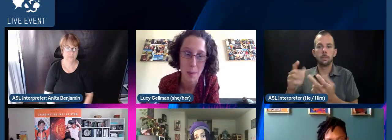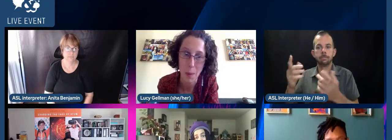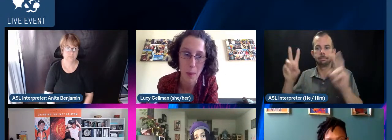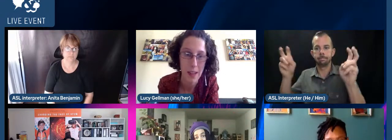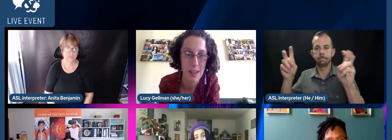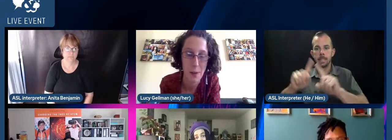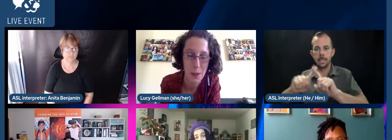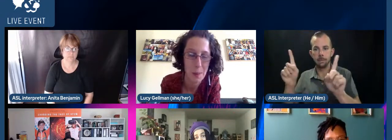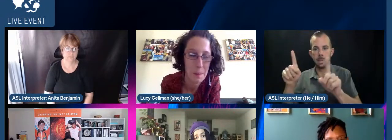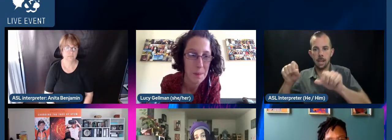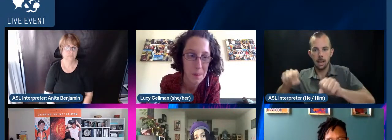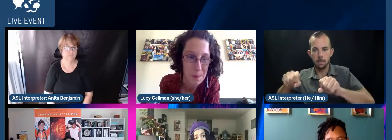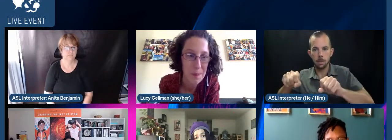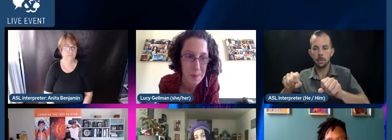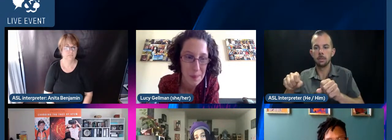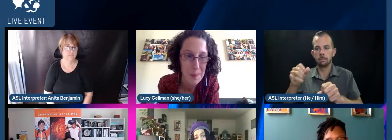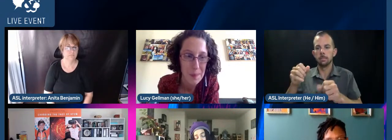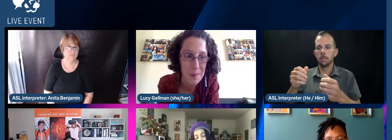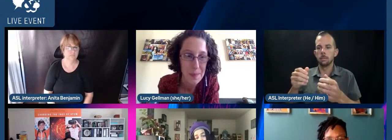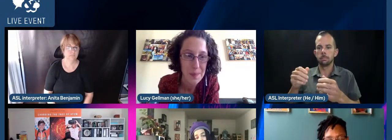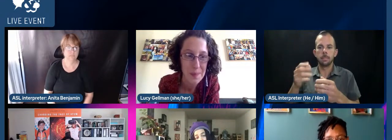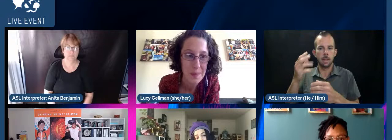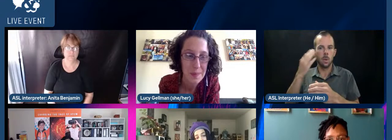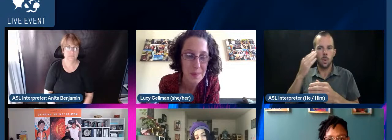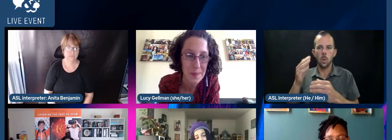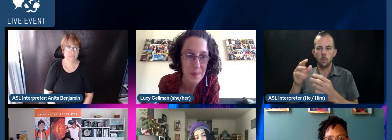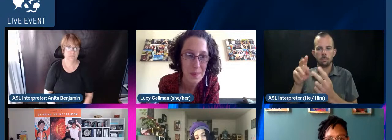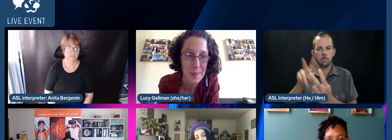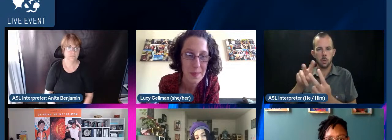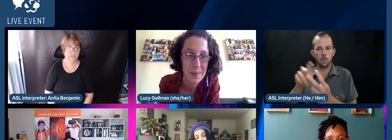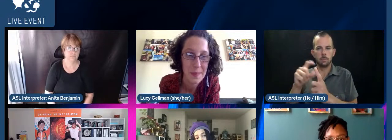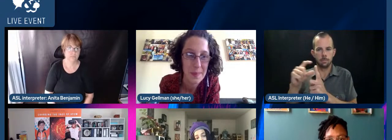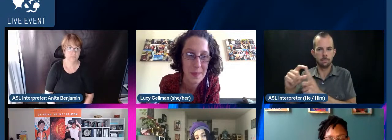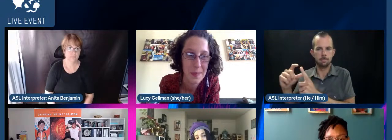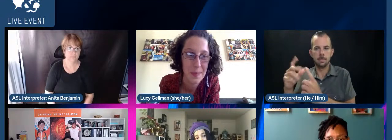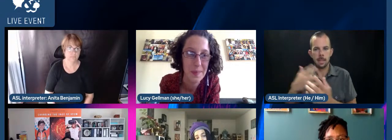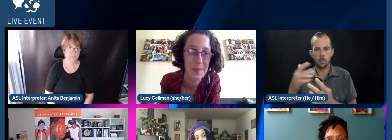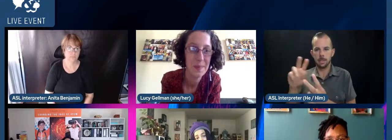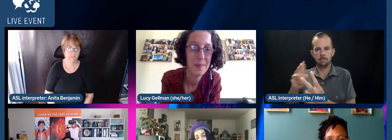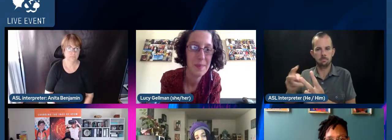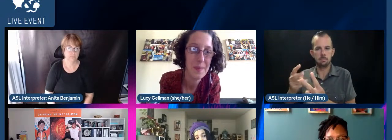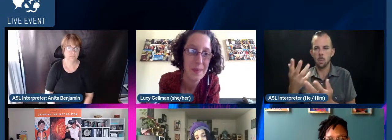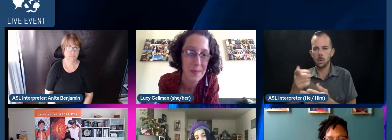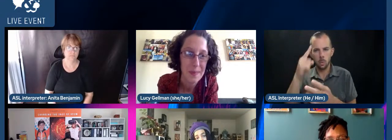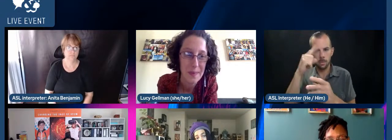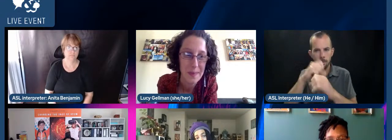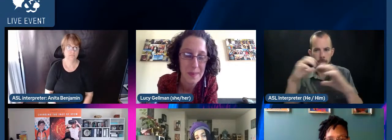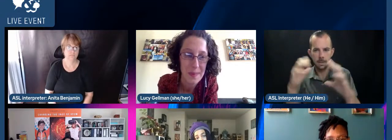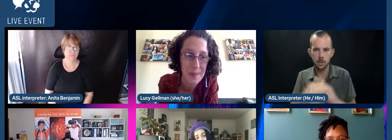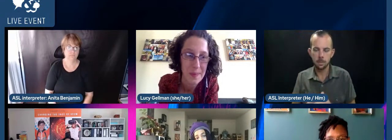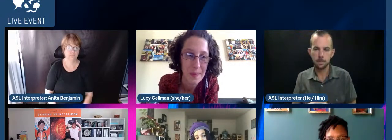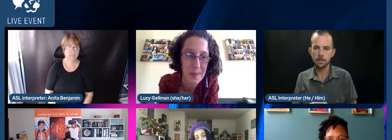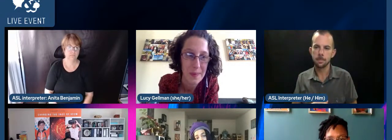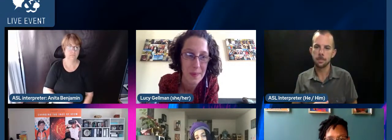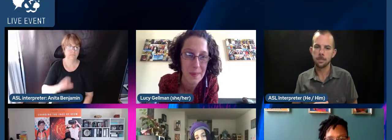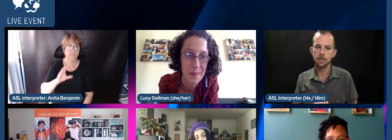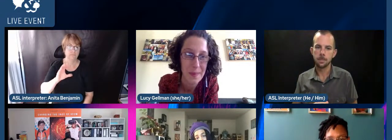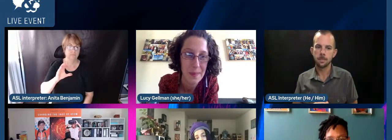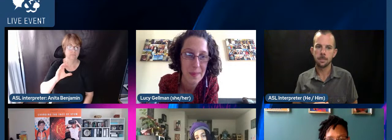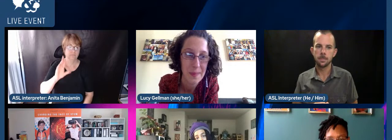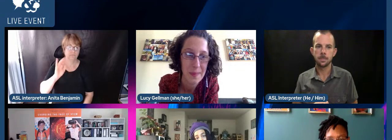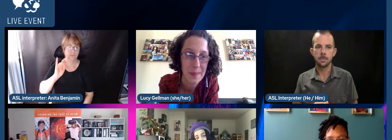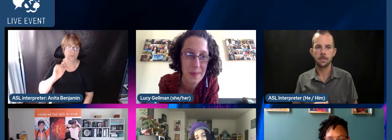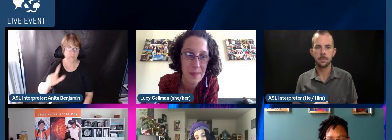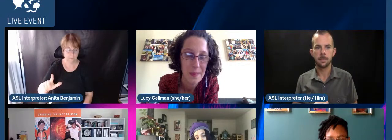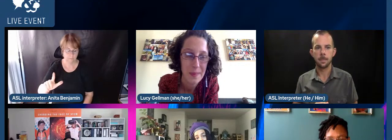one term, some people like another term. So, you know, it's funny, right? both of you talk about the ADA. So last